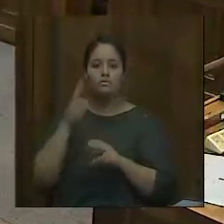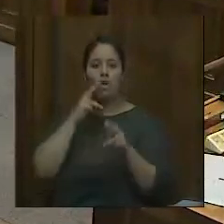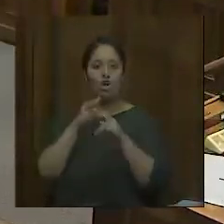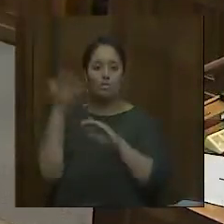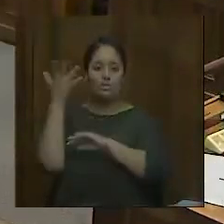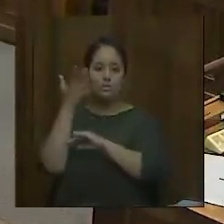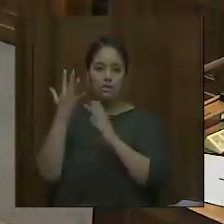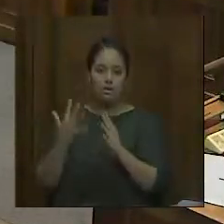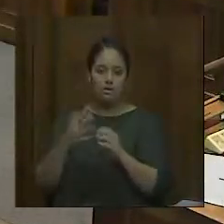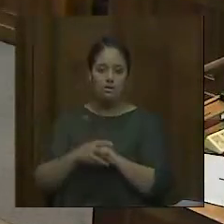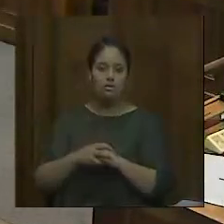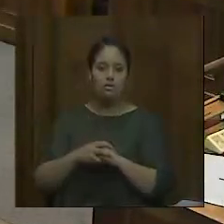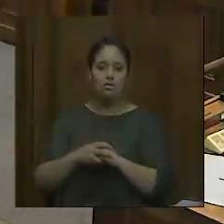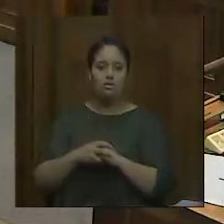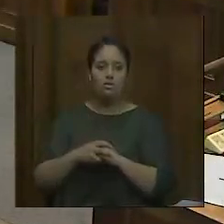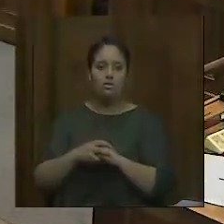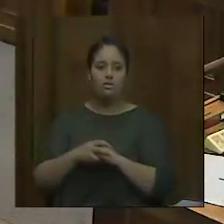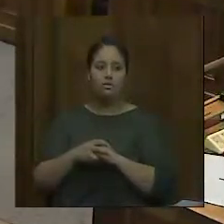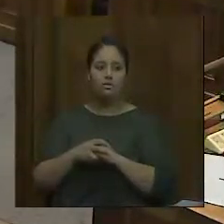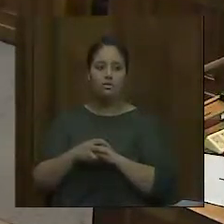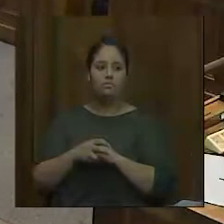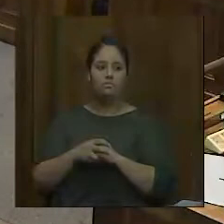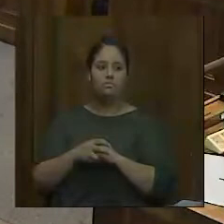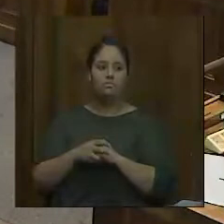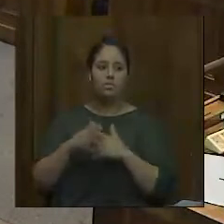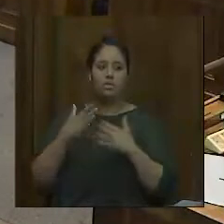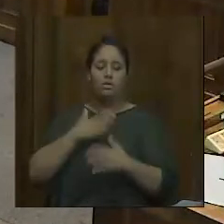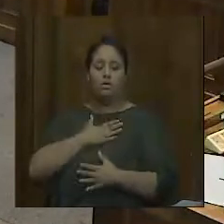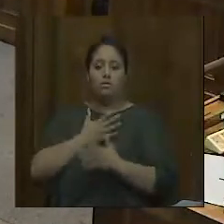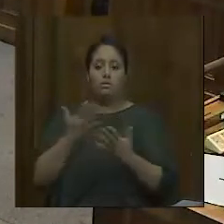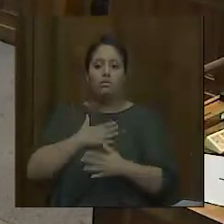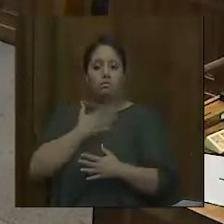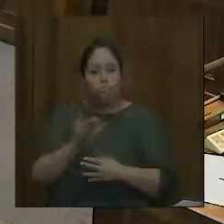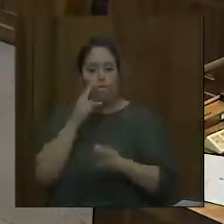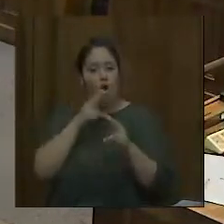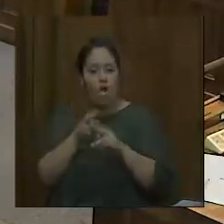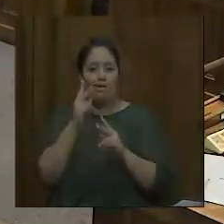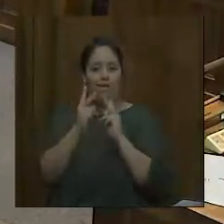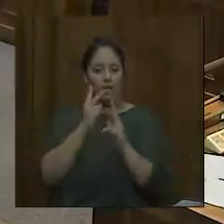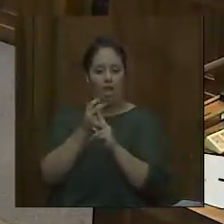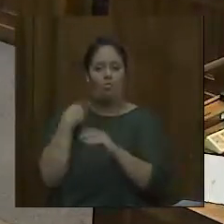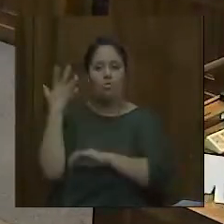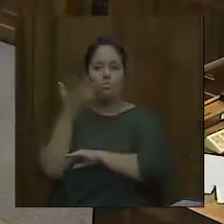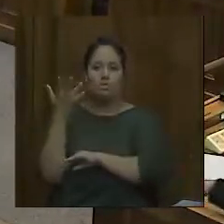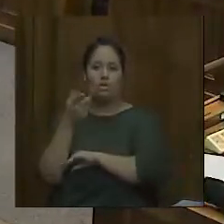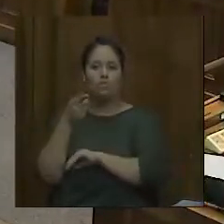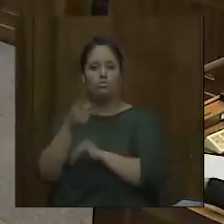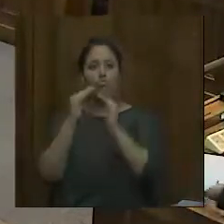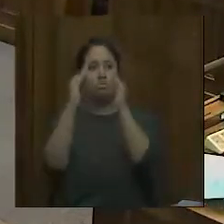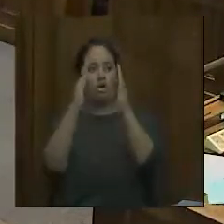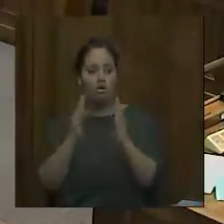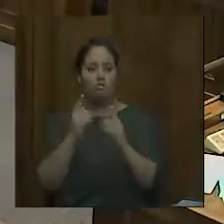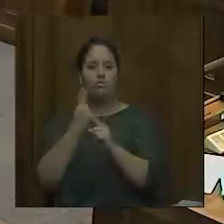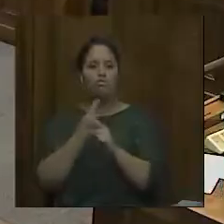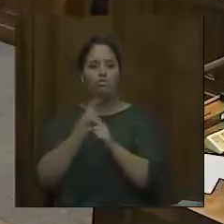Honourable Speaker, it is indeed an absolute pleasure and honour to once again present to this House